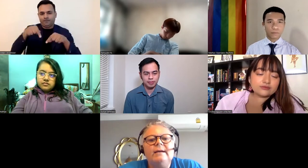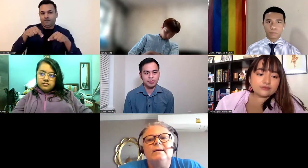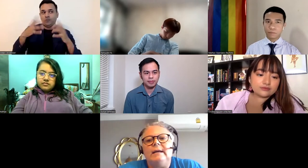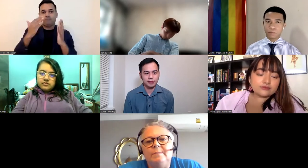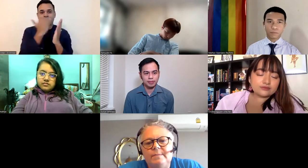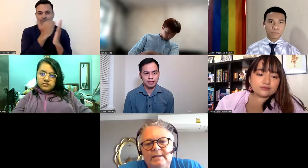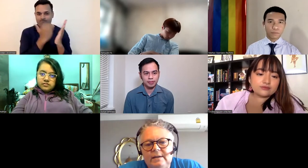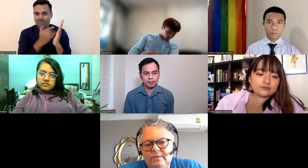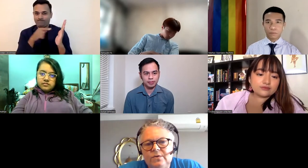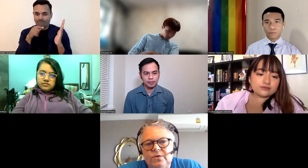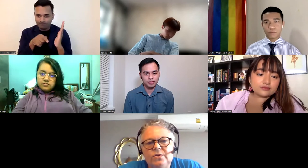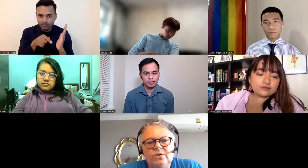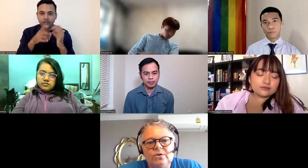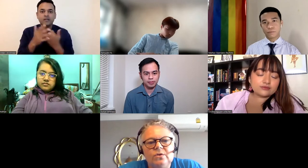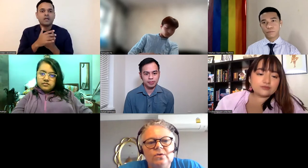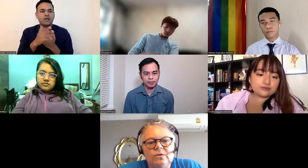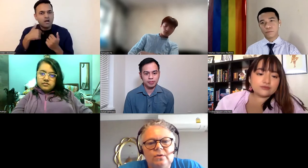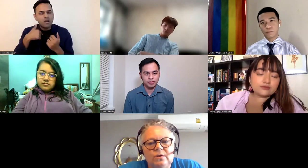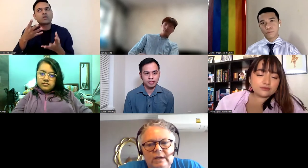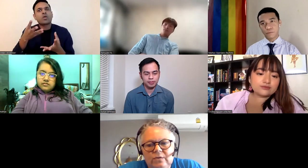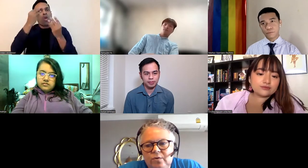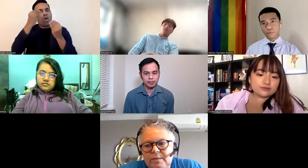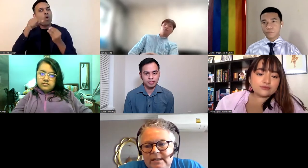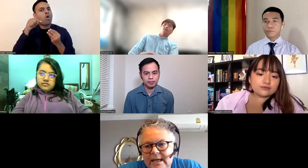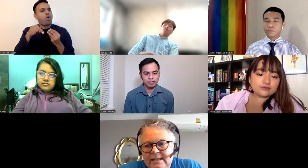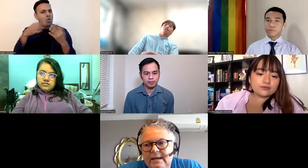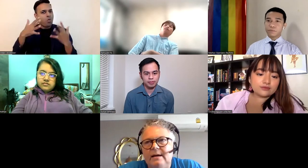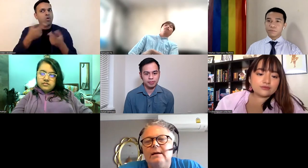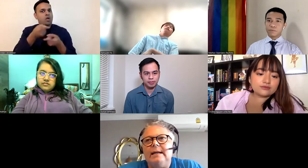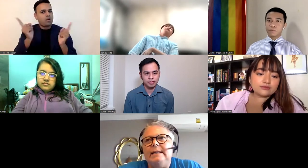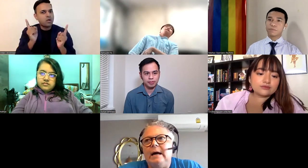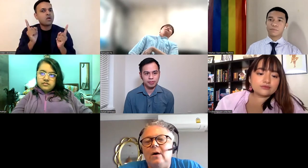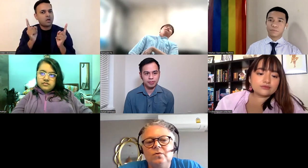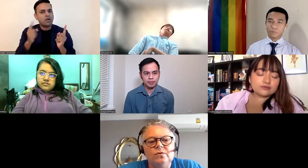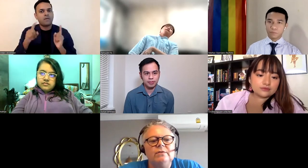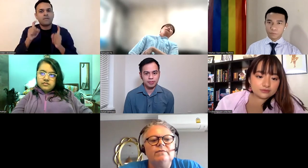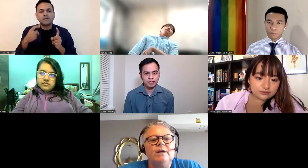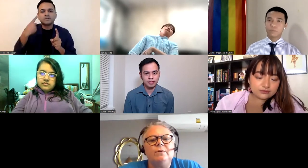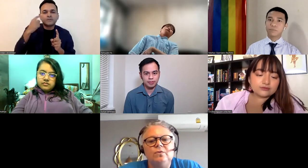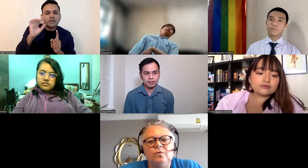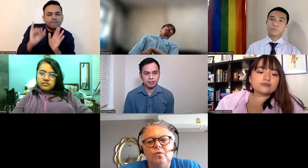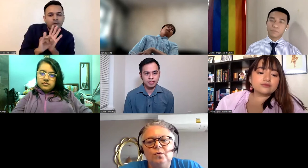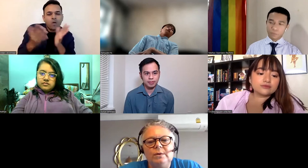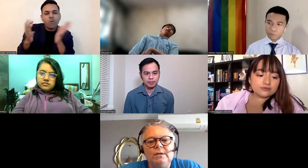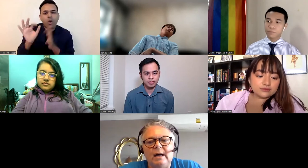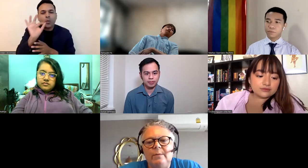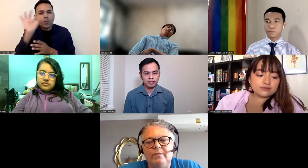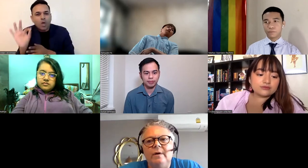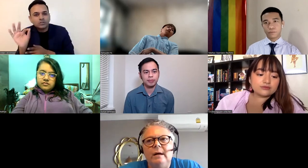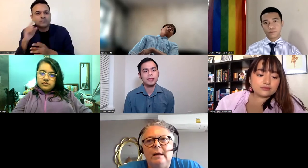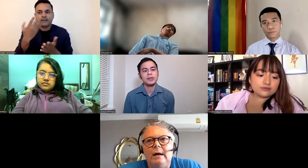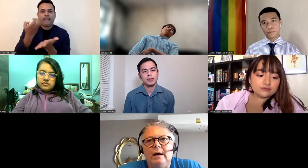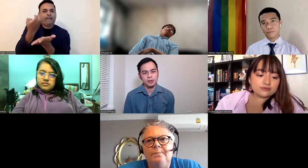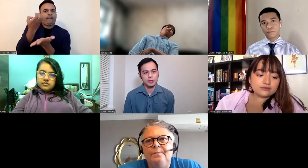are implementing research. It could be data in a household survey, but it could also be the type